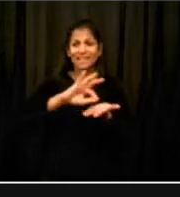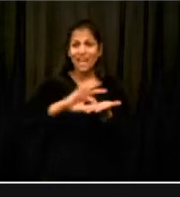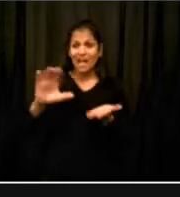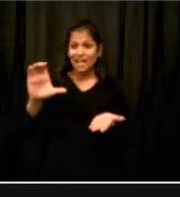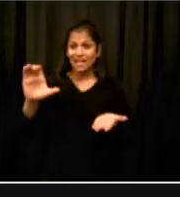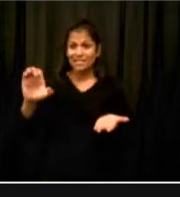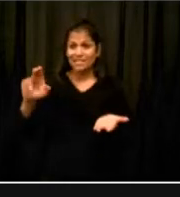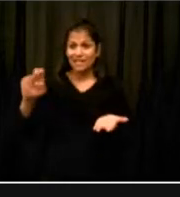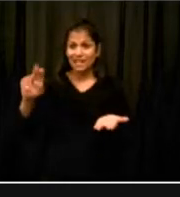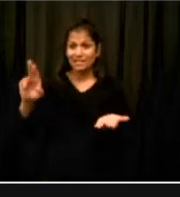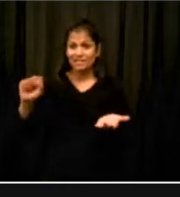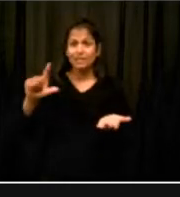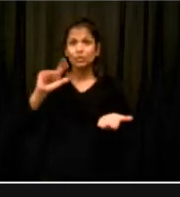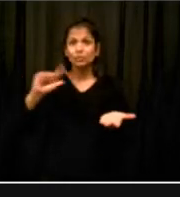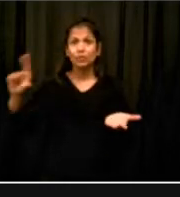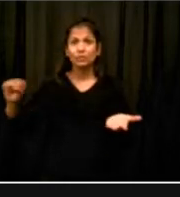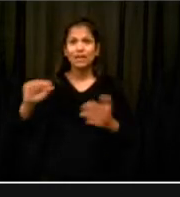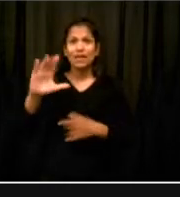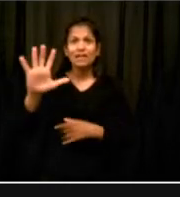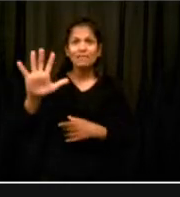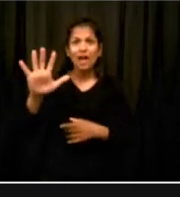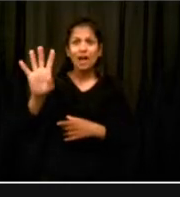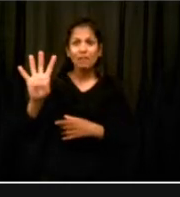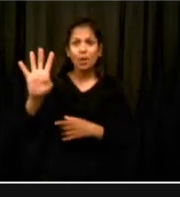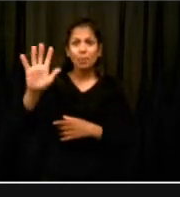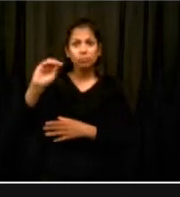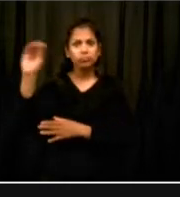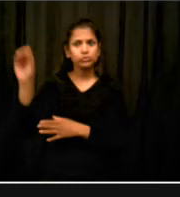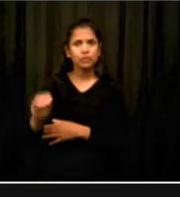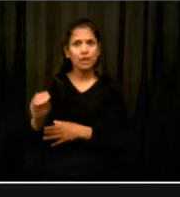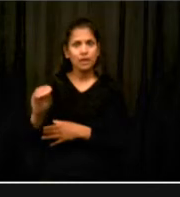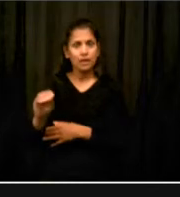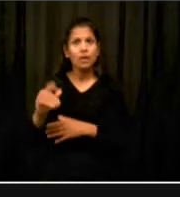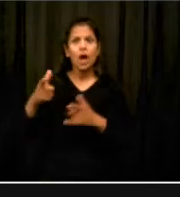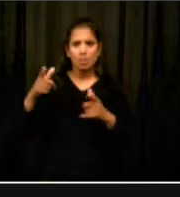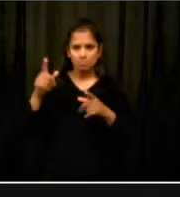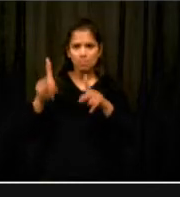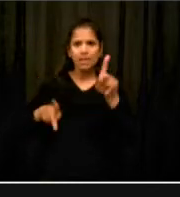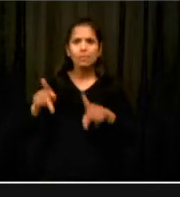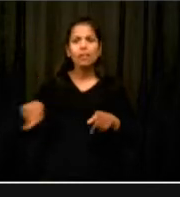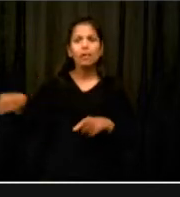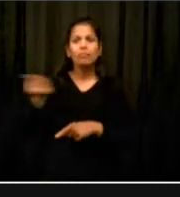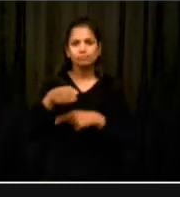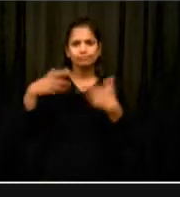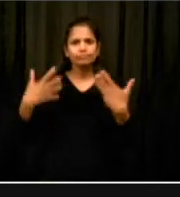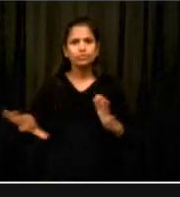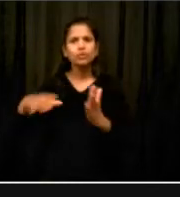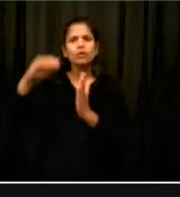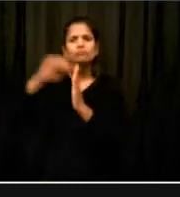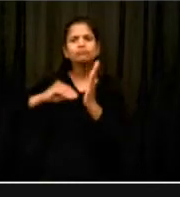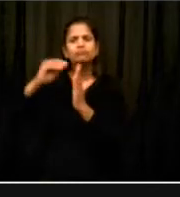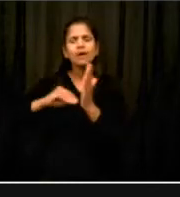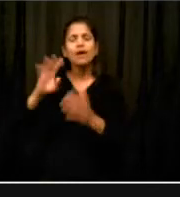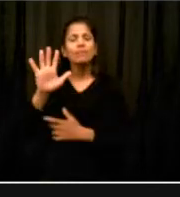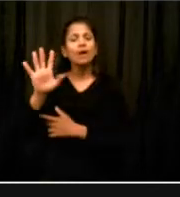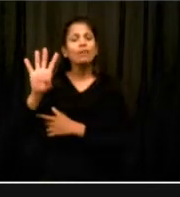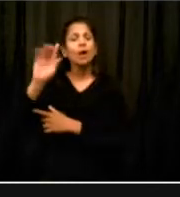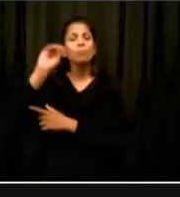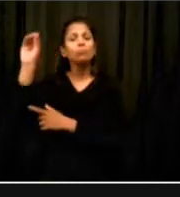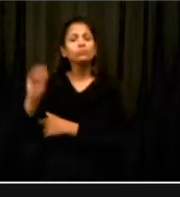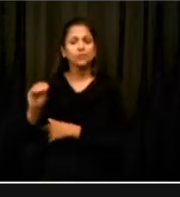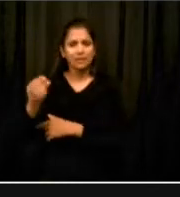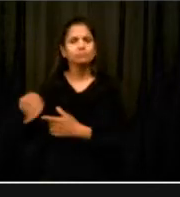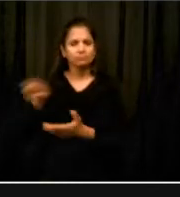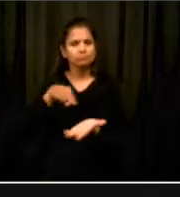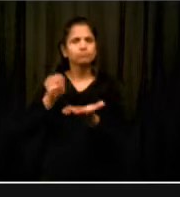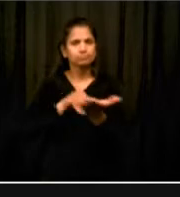54.1%. So to put that into context, we are 8 points behind the nationwide average. In 2010, we were 14